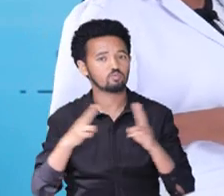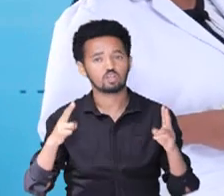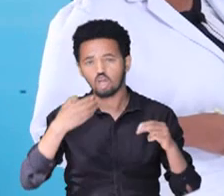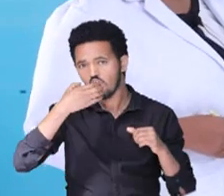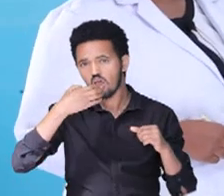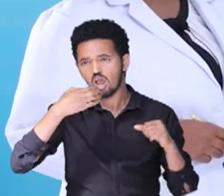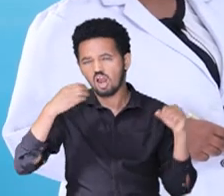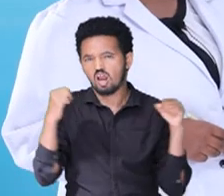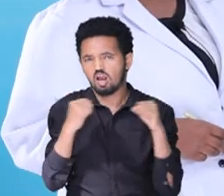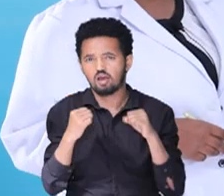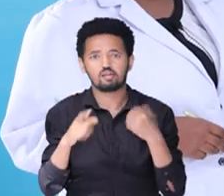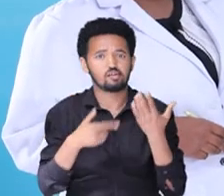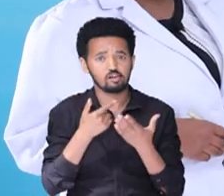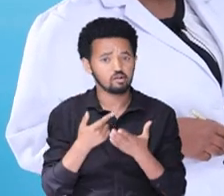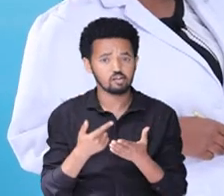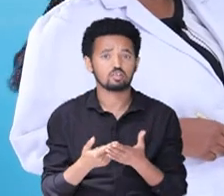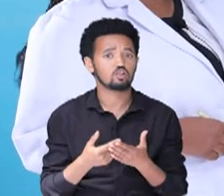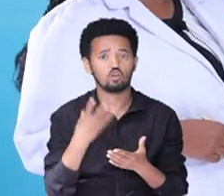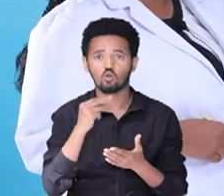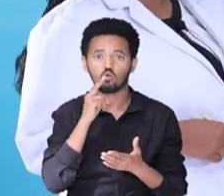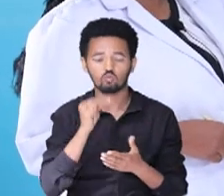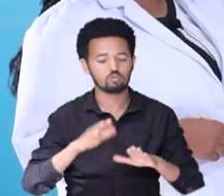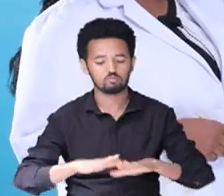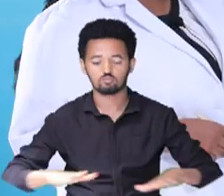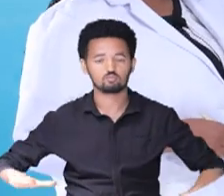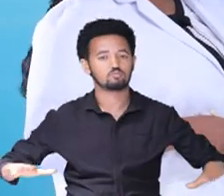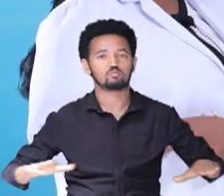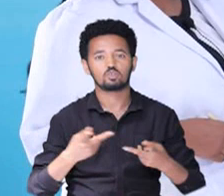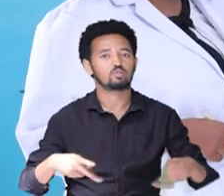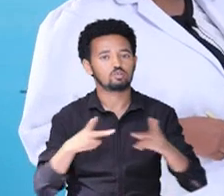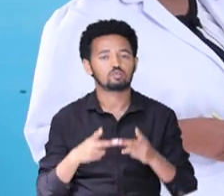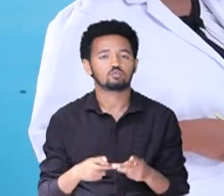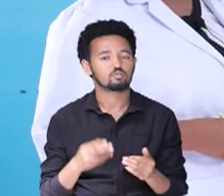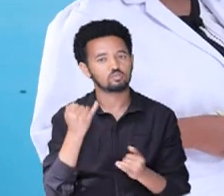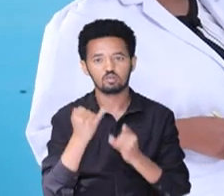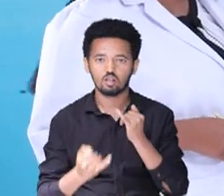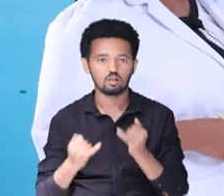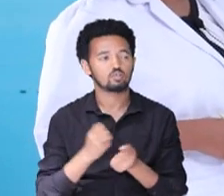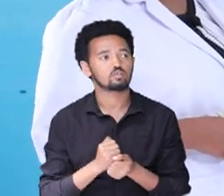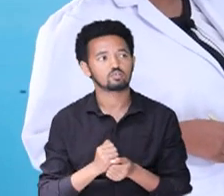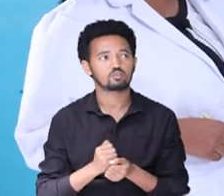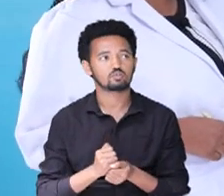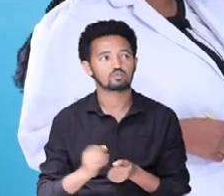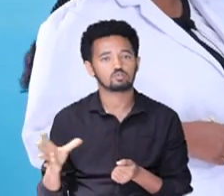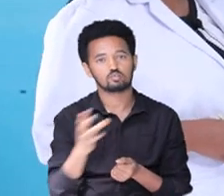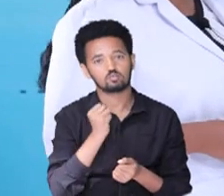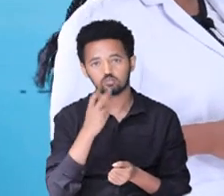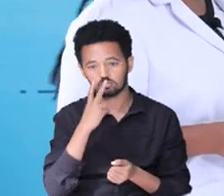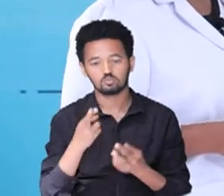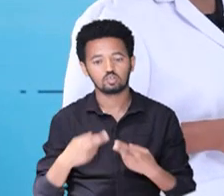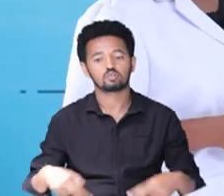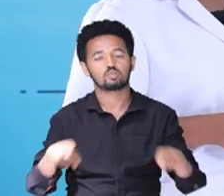this, these areas not suitable for settlement. And the last sparsely populated region